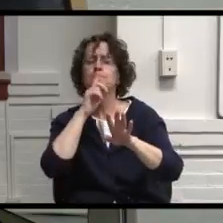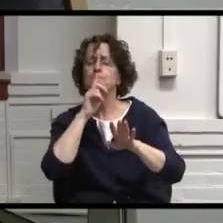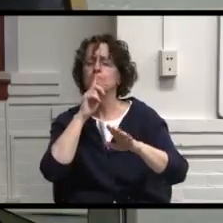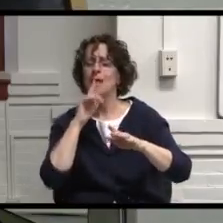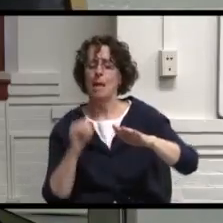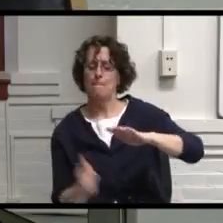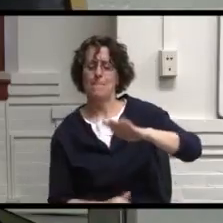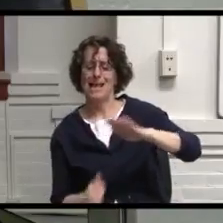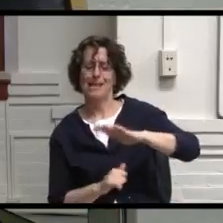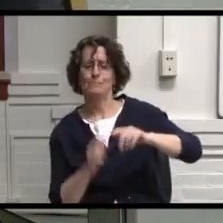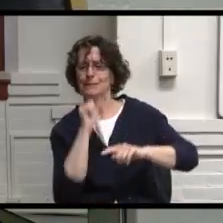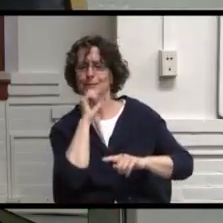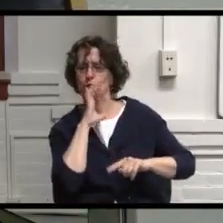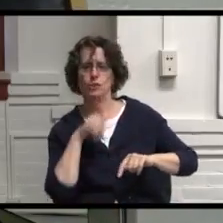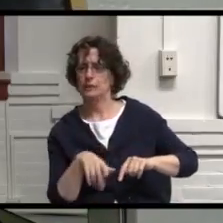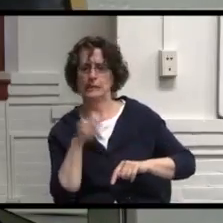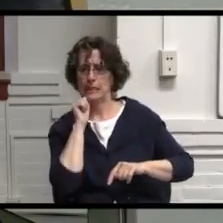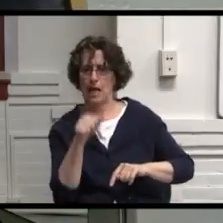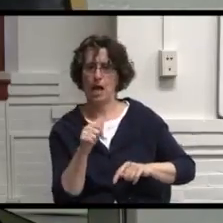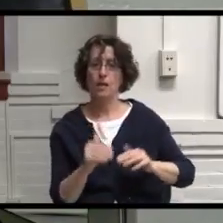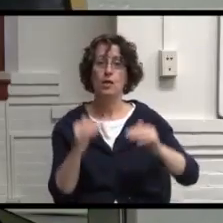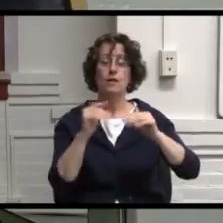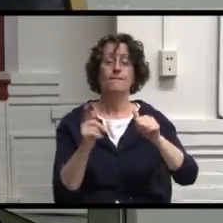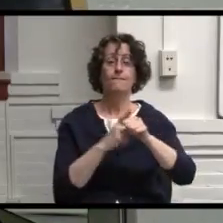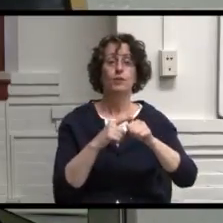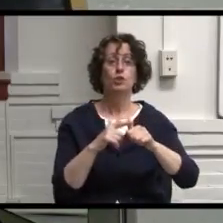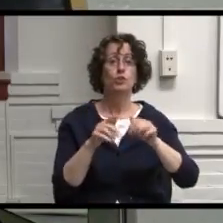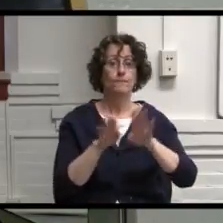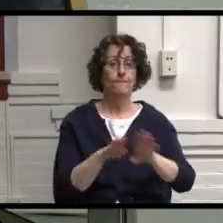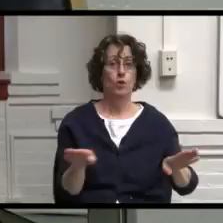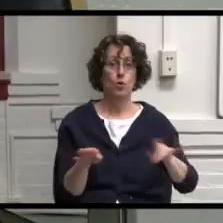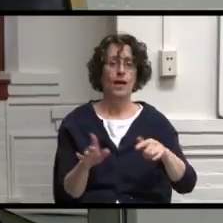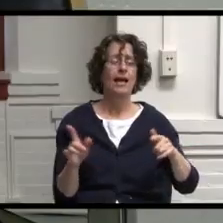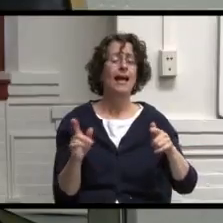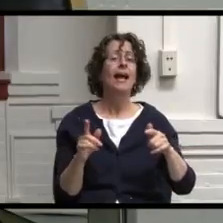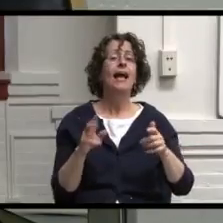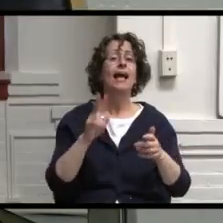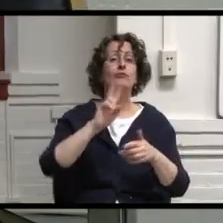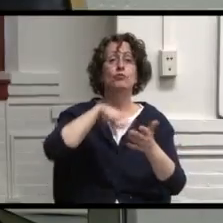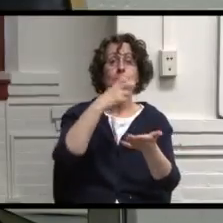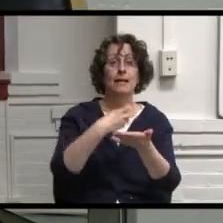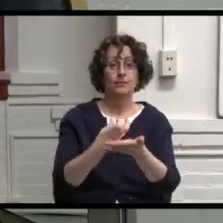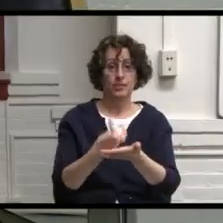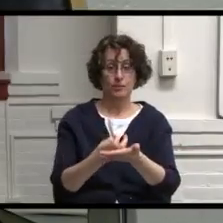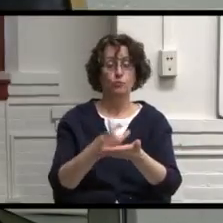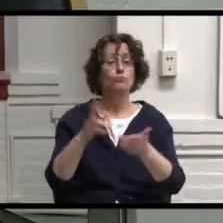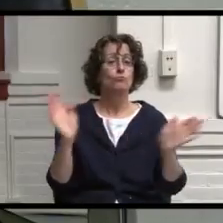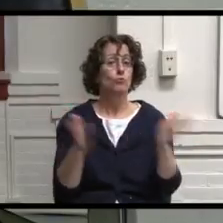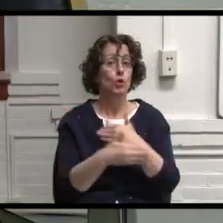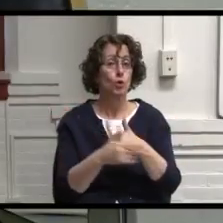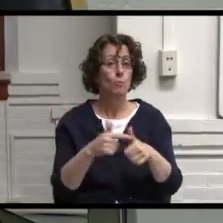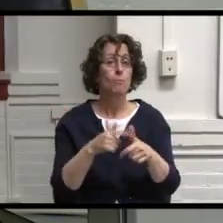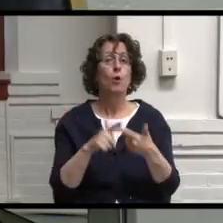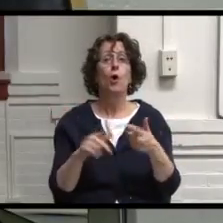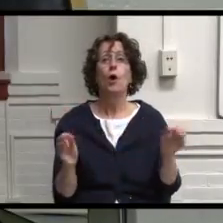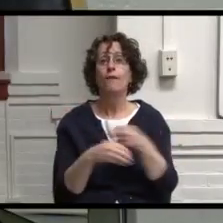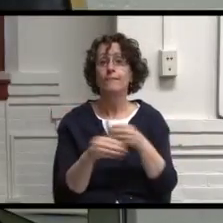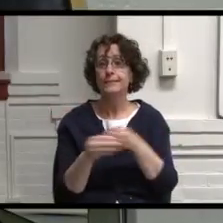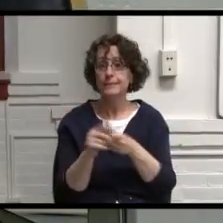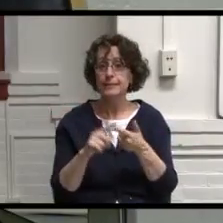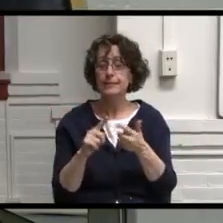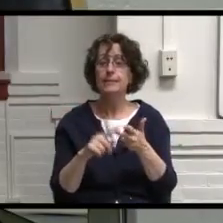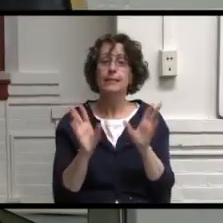center, the entire first floor, which included the gymnastics room, all the offices,